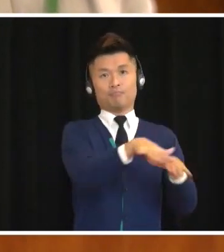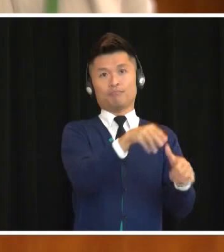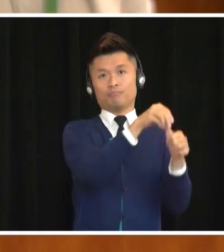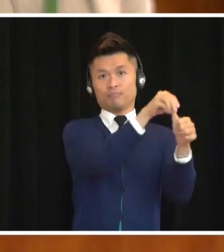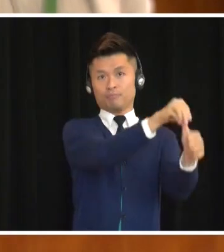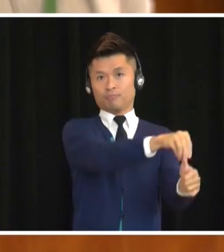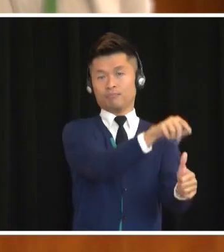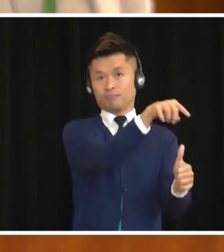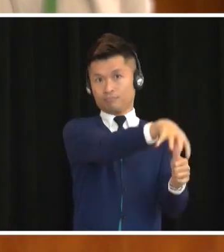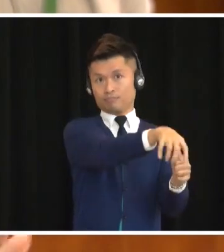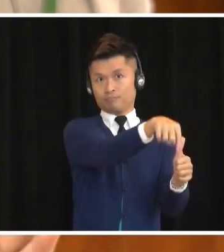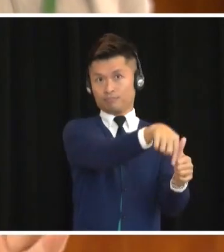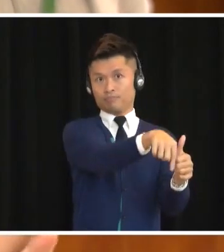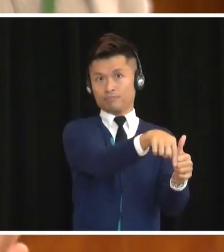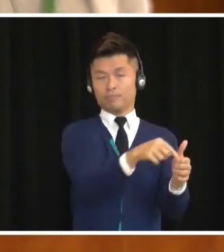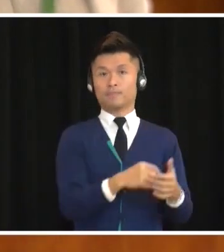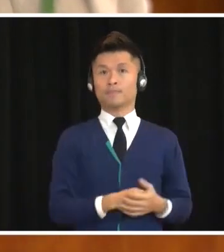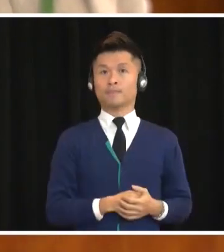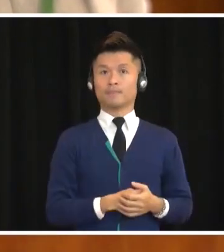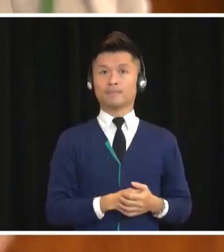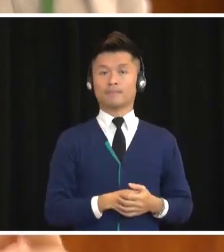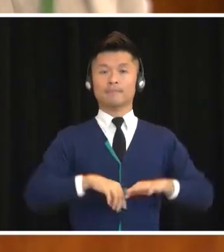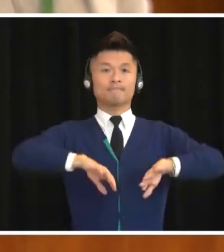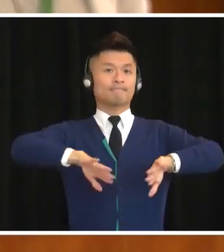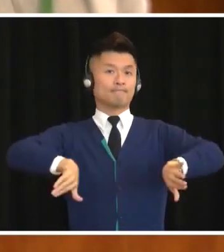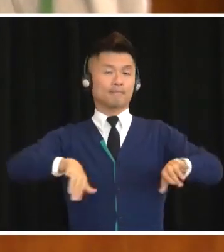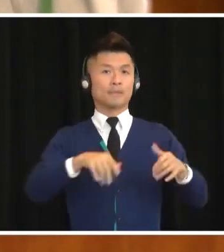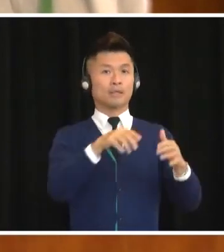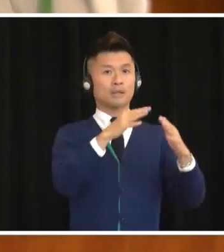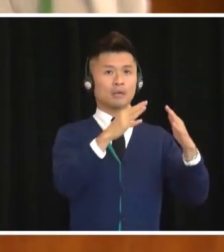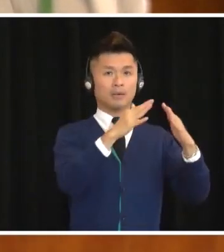the juvenile to a proper